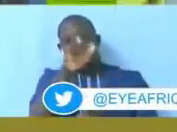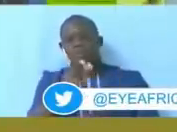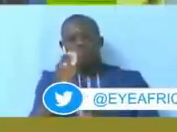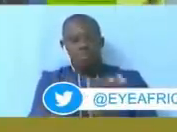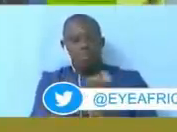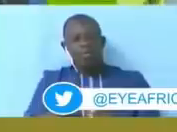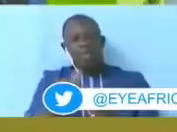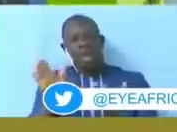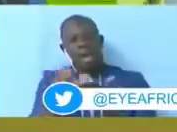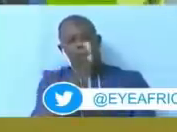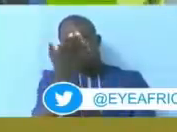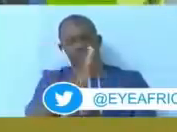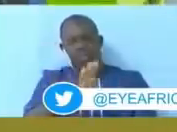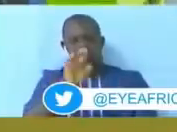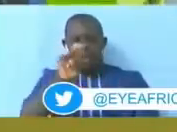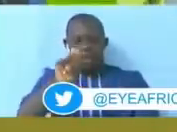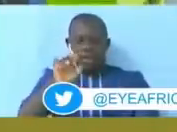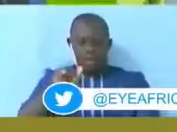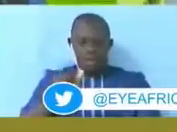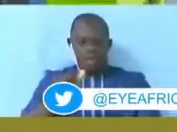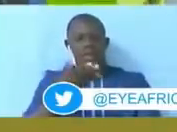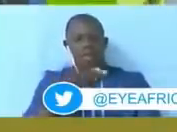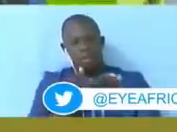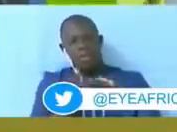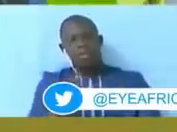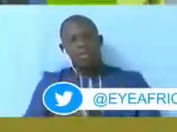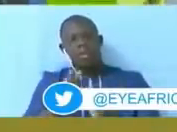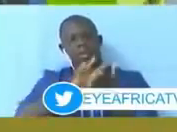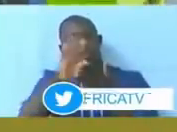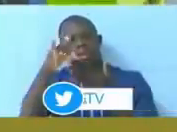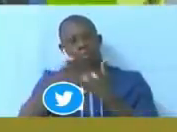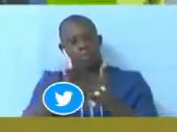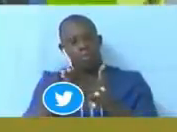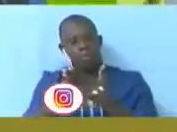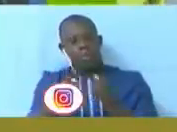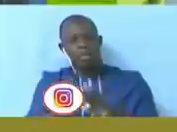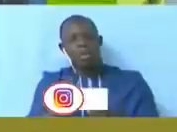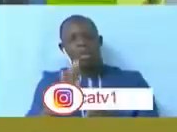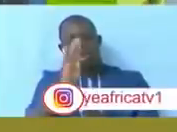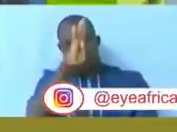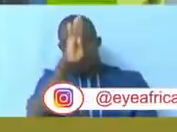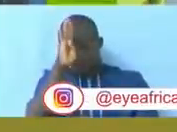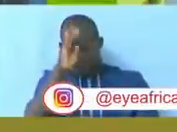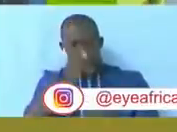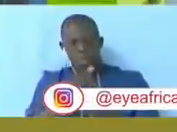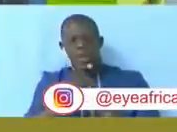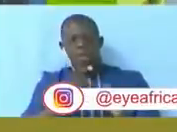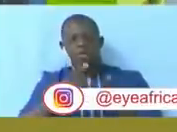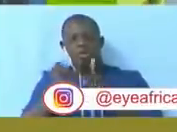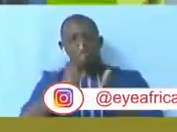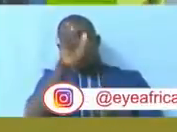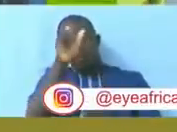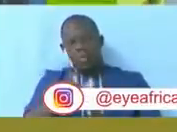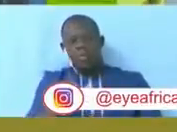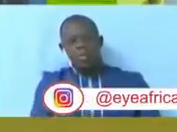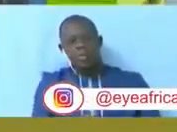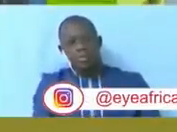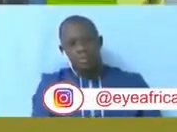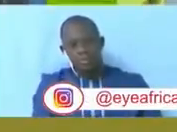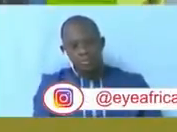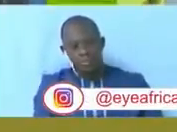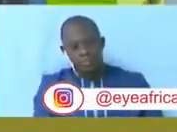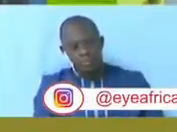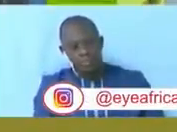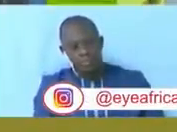NIA. Kadung hani nyala ba nyinga defa nyinga na bondi NIA le. Was transferred to Brikama as governor. Natana sawundi Brikama ka ke kumanda oti